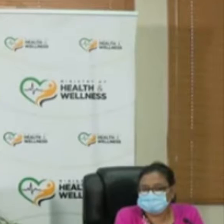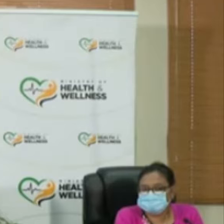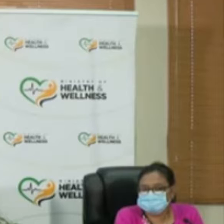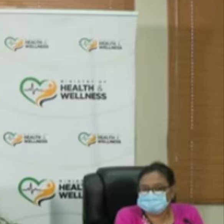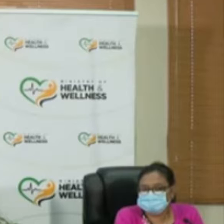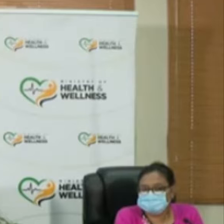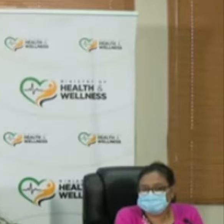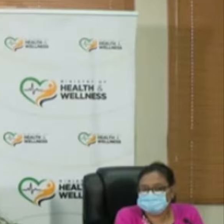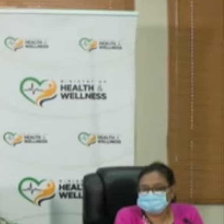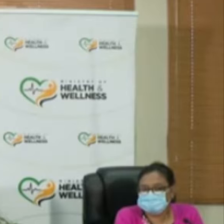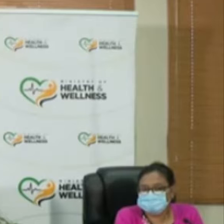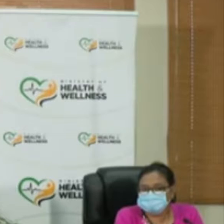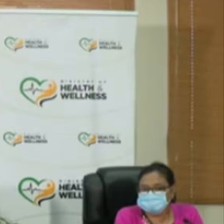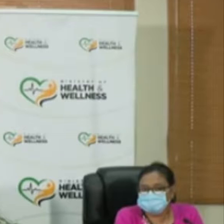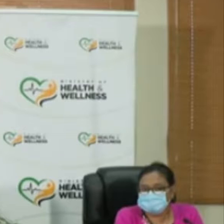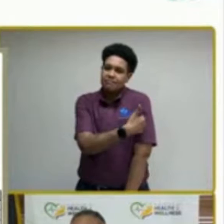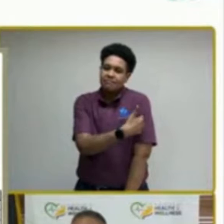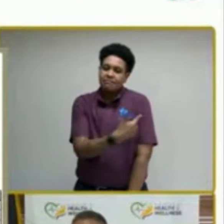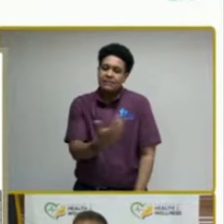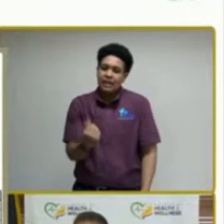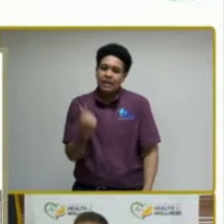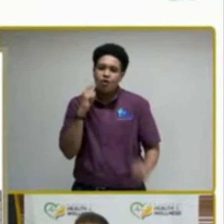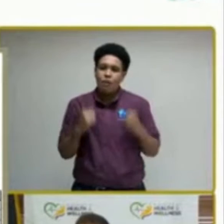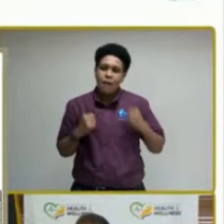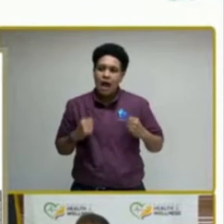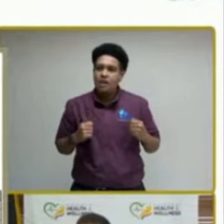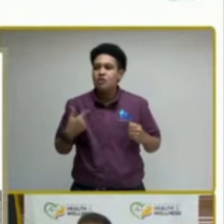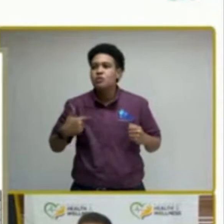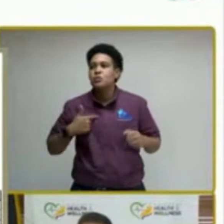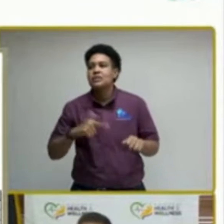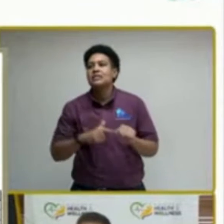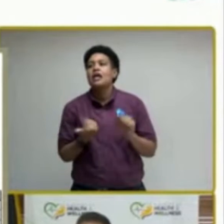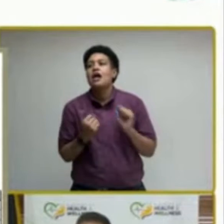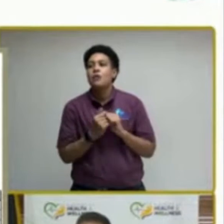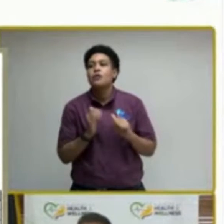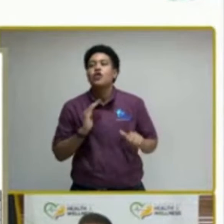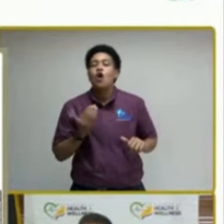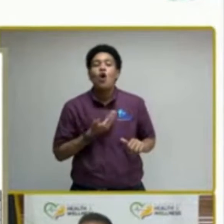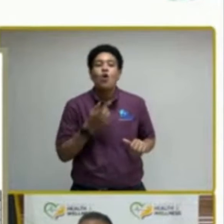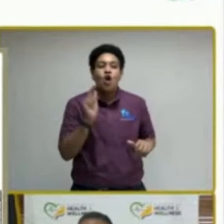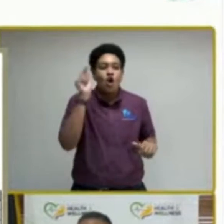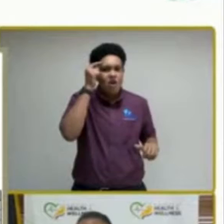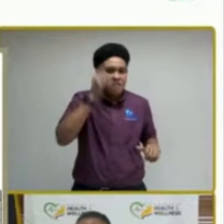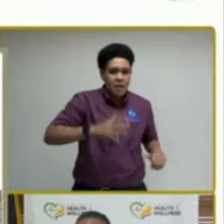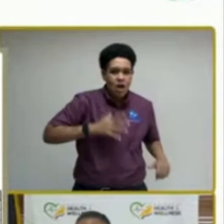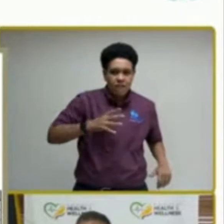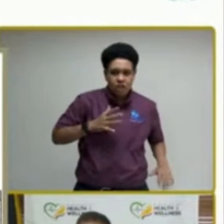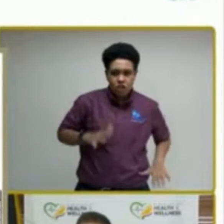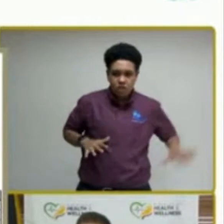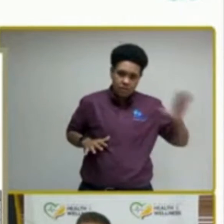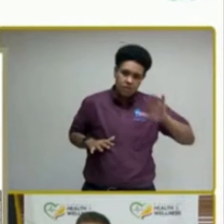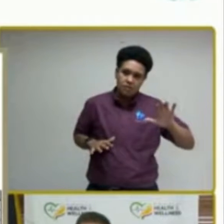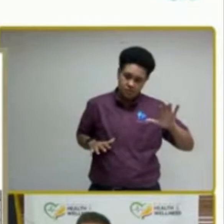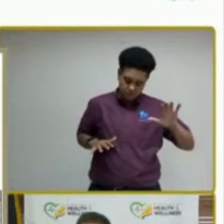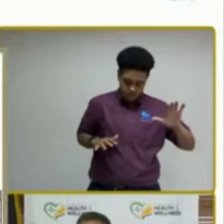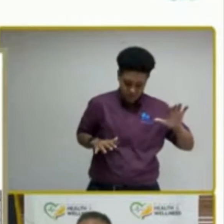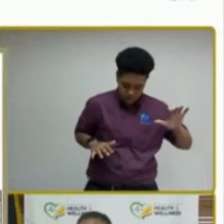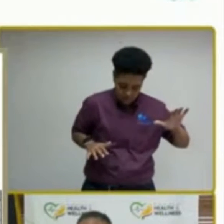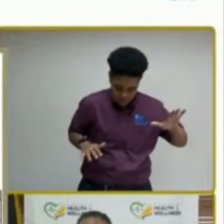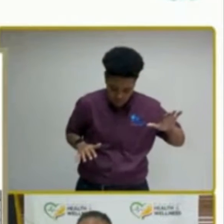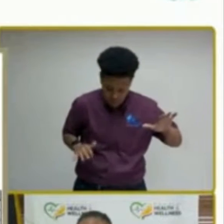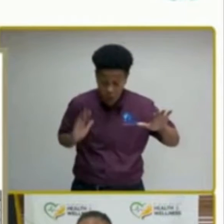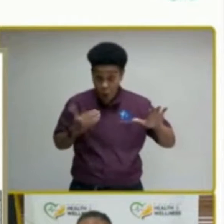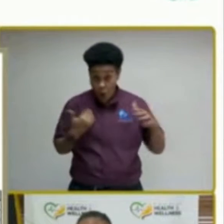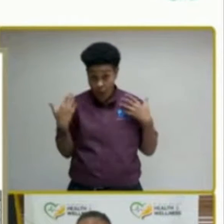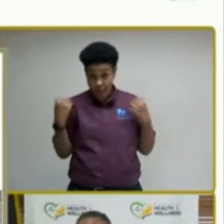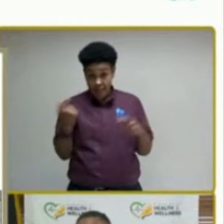first dose of the vaccine in March. We start with our government officials, then our